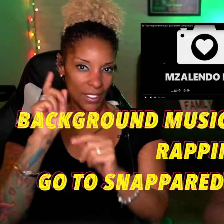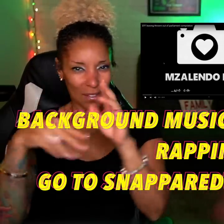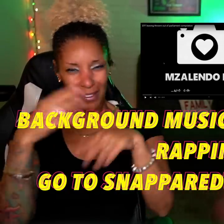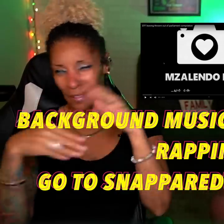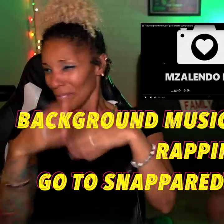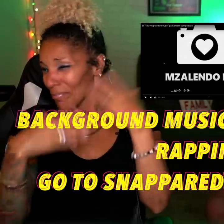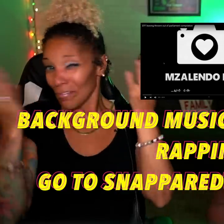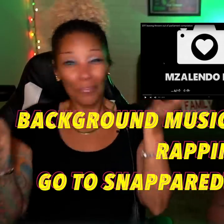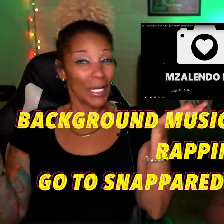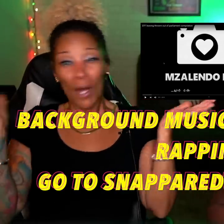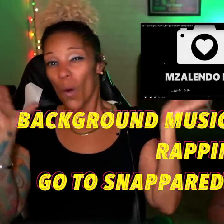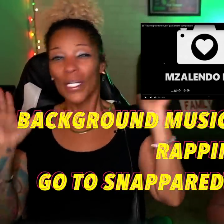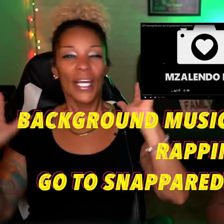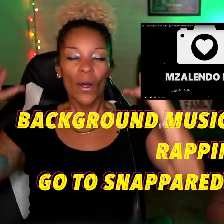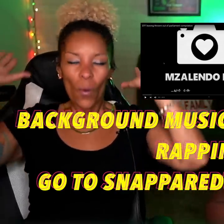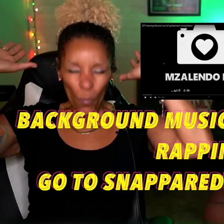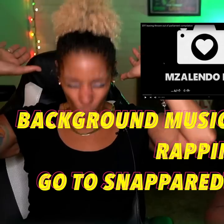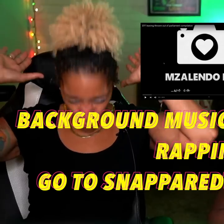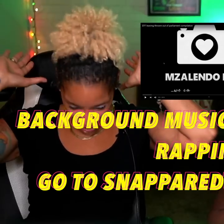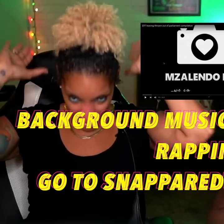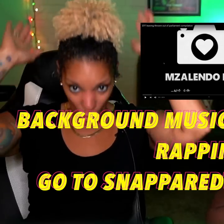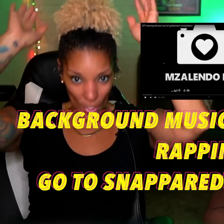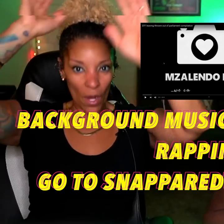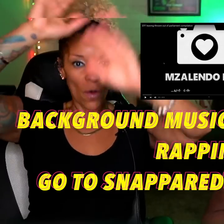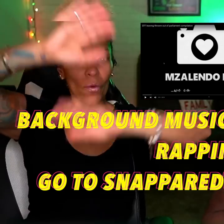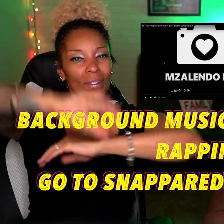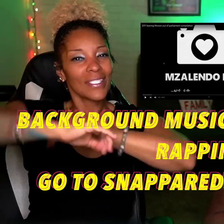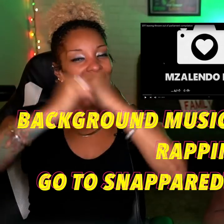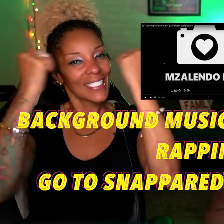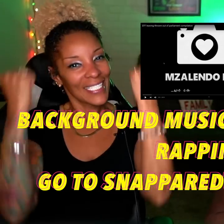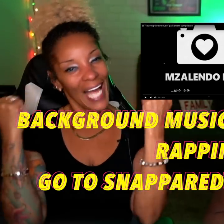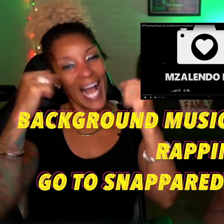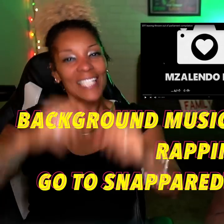This trip. Before we get started, baby, go ahead and bring them on in.